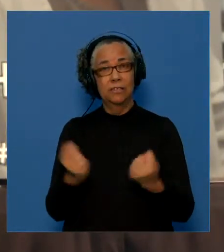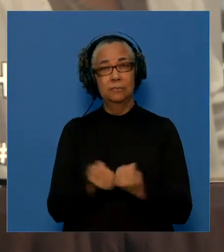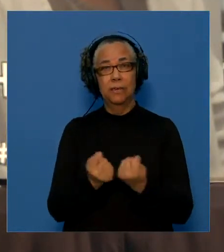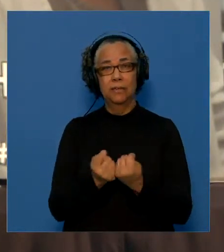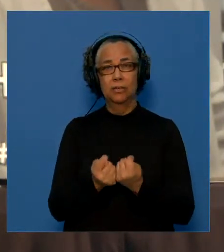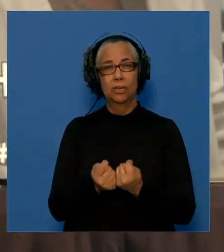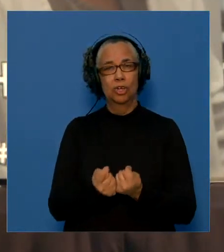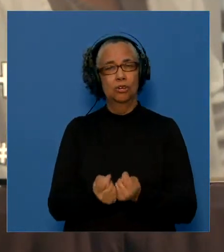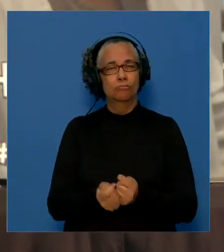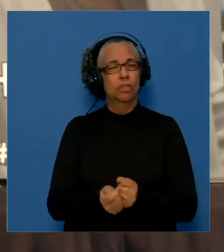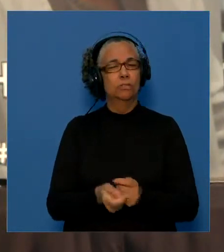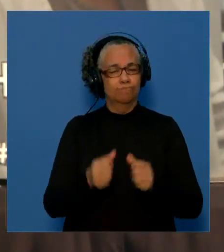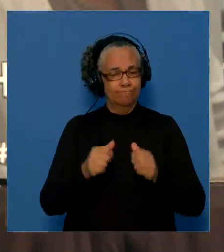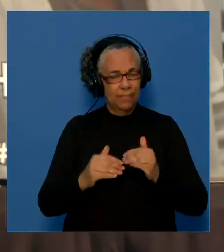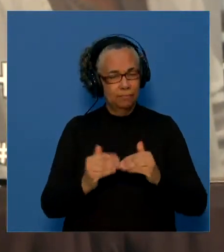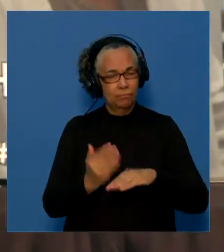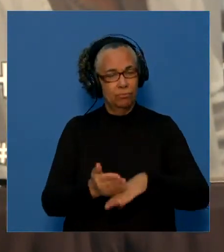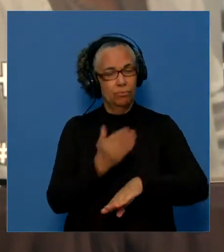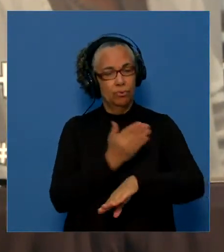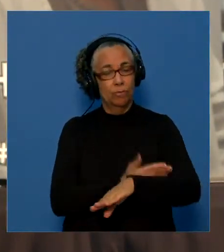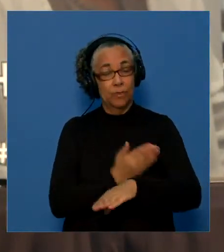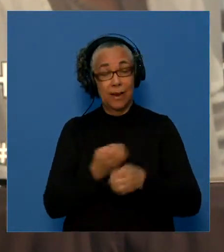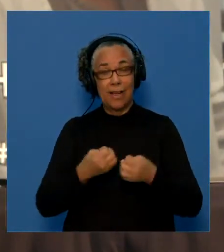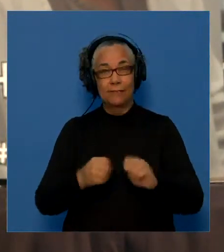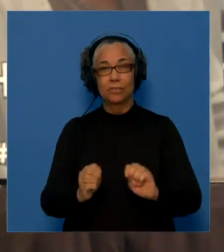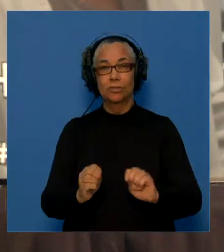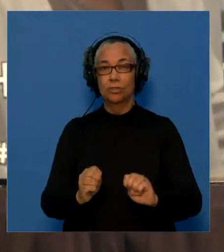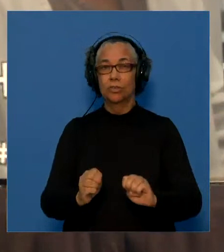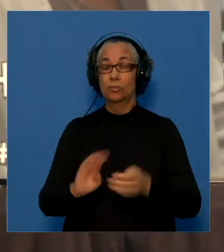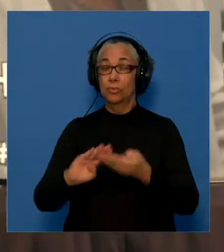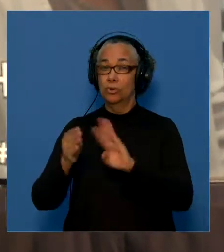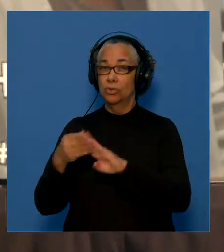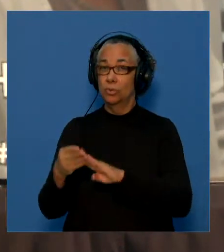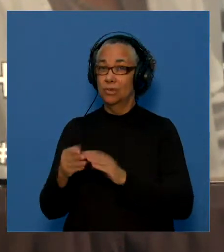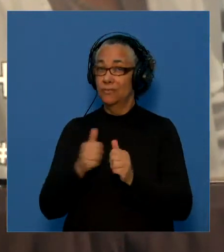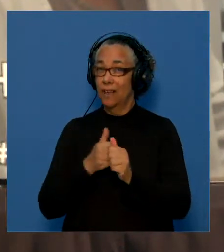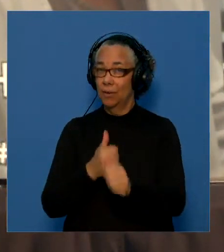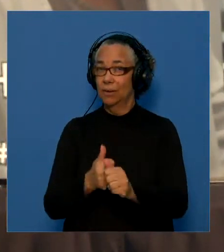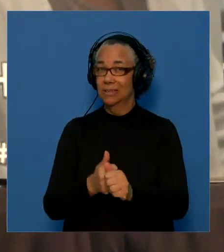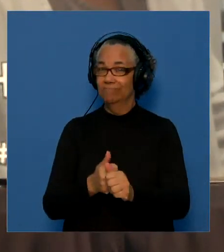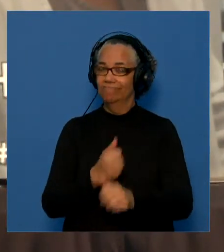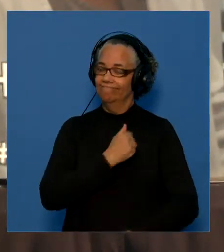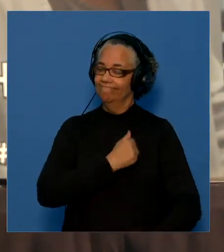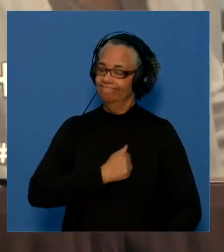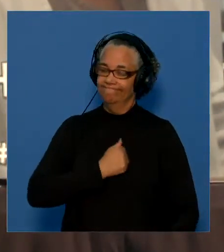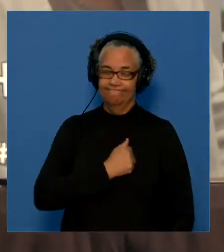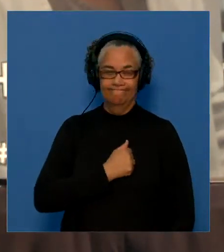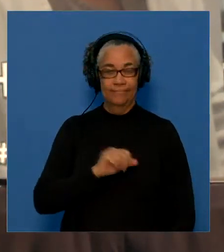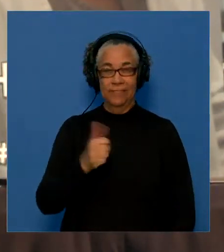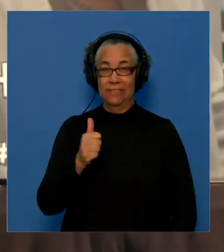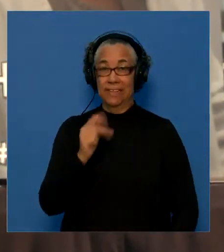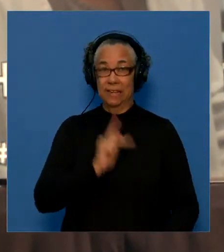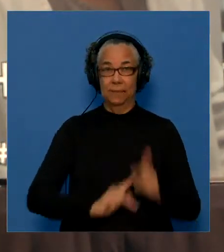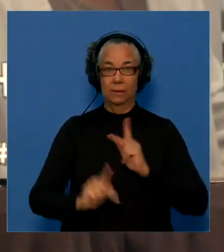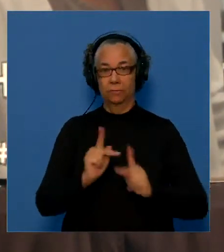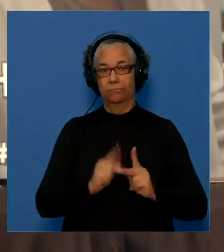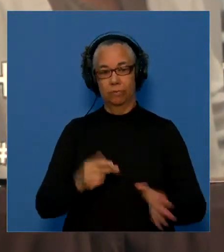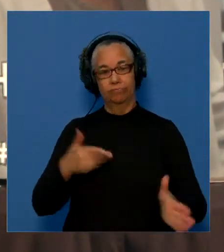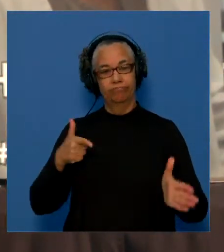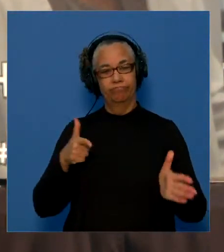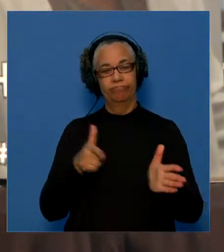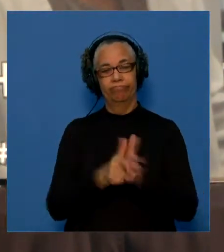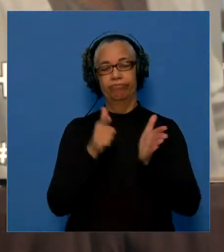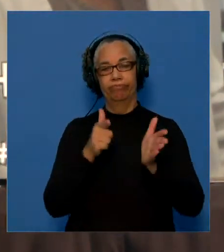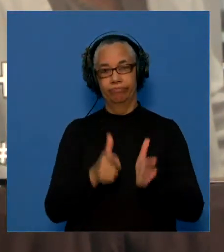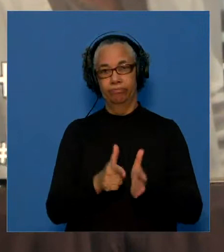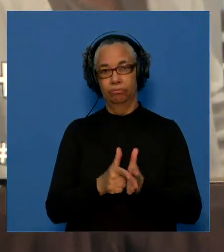community's compliance with the COVID-19 regulations. Regrettably, 10 persons were cited for various breaches